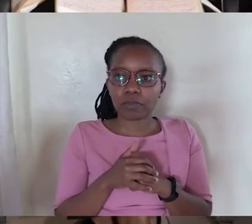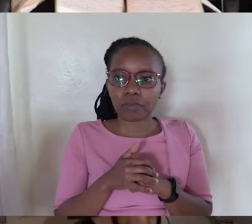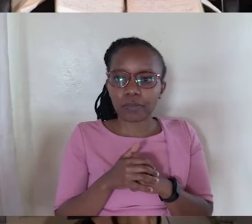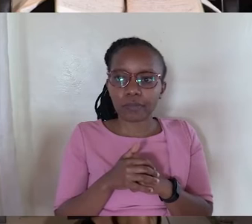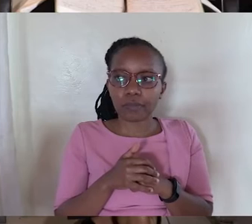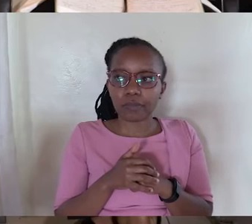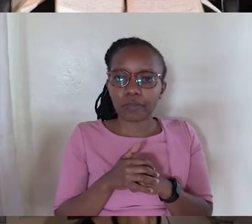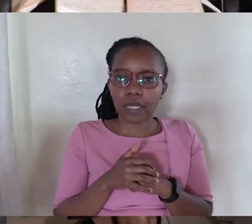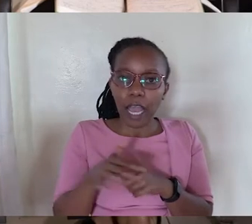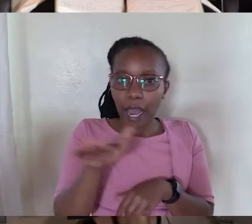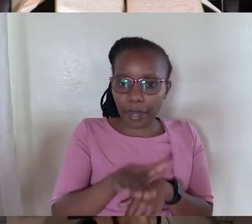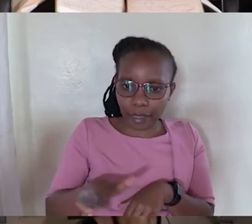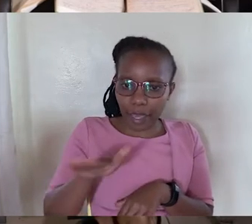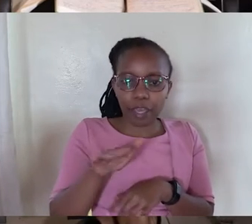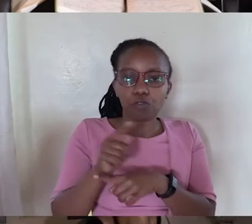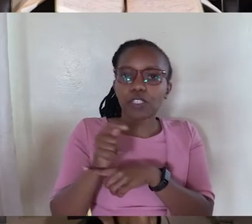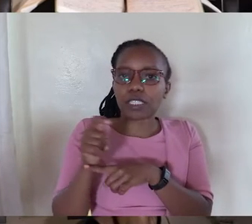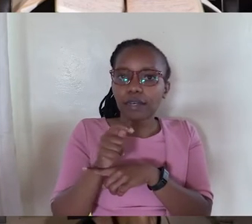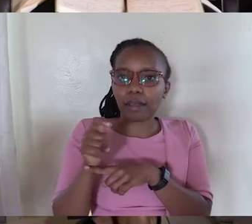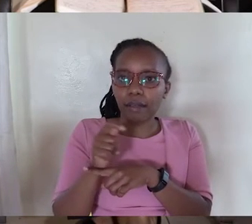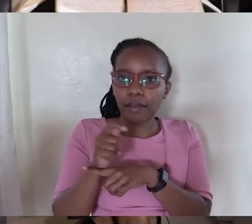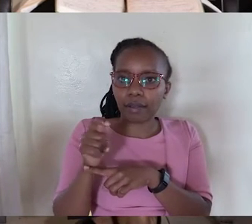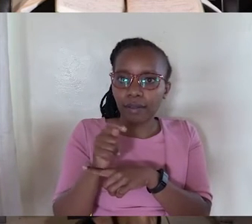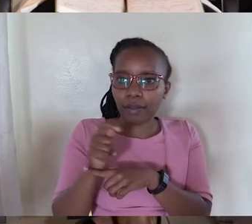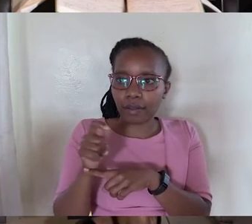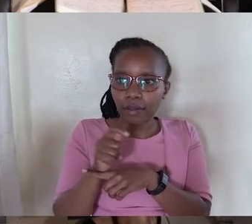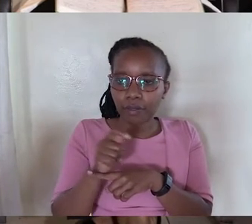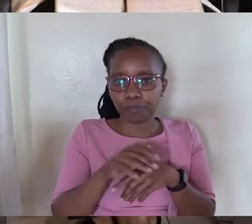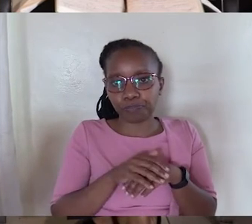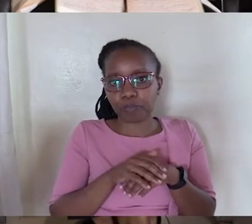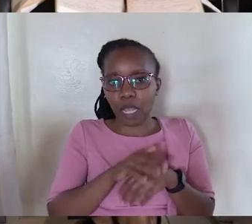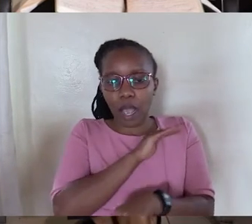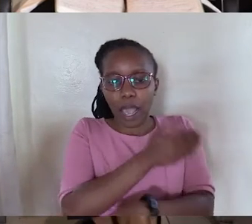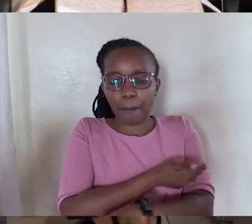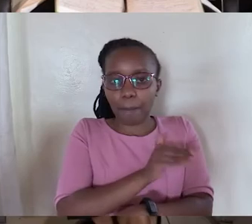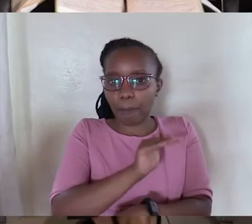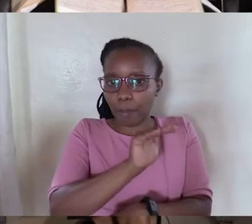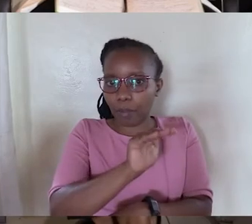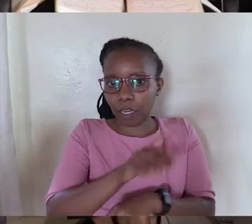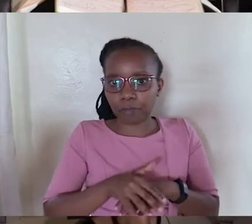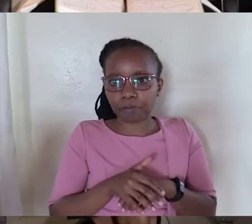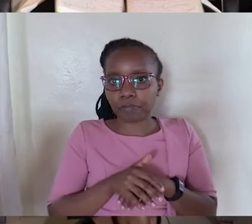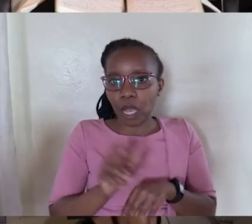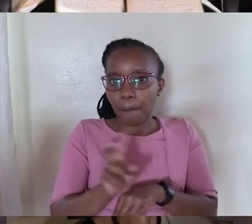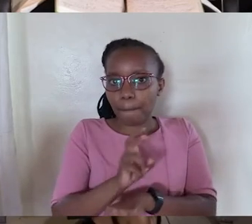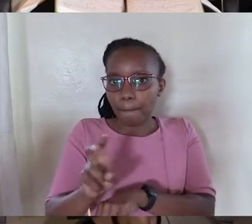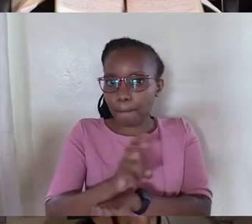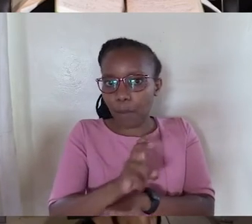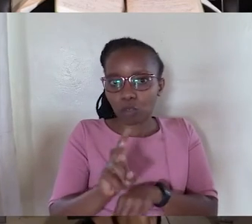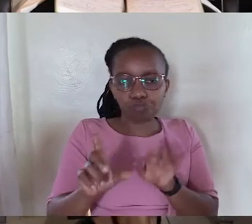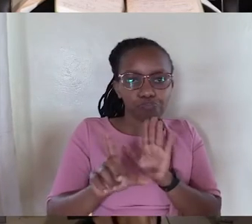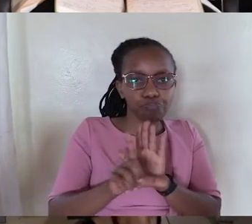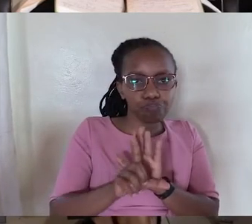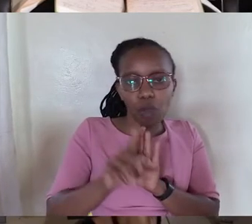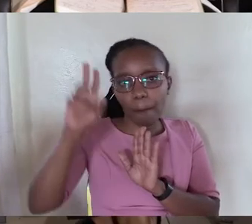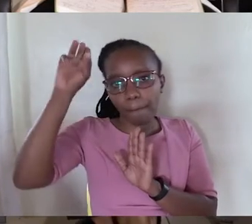And of course, in the area of training, we are also building capacity of our monitors, our legal